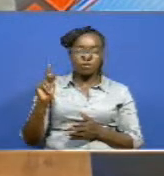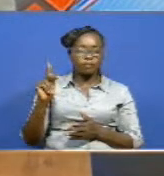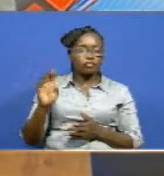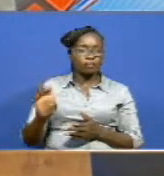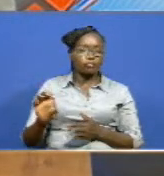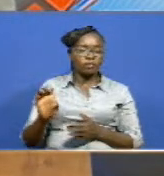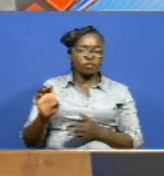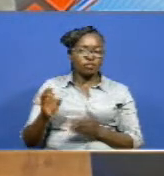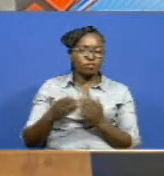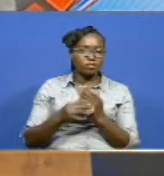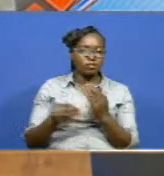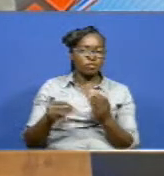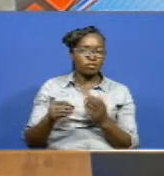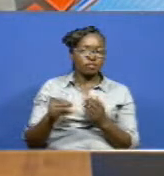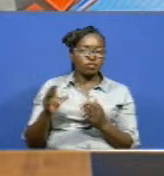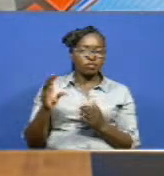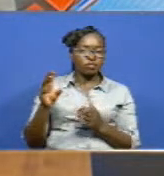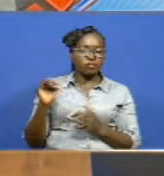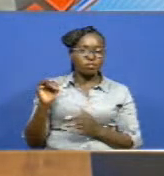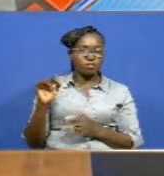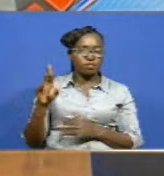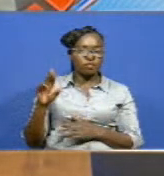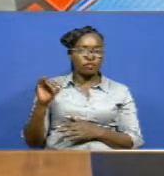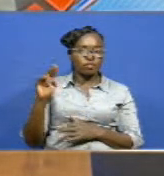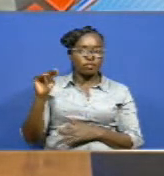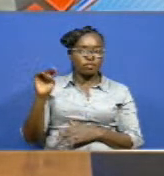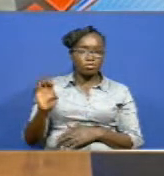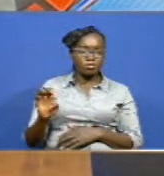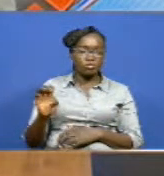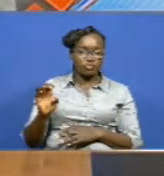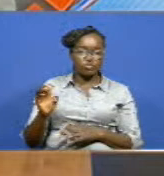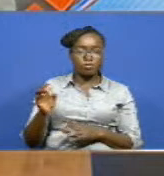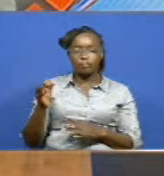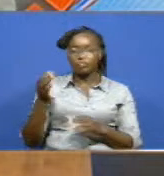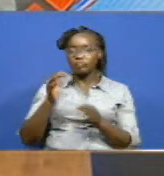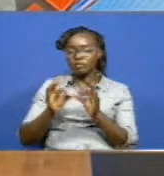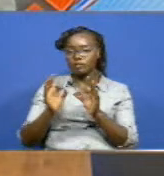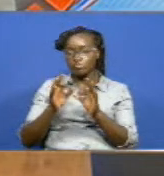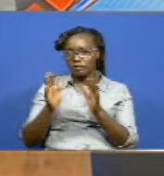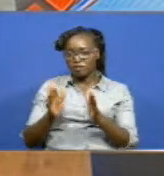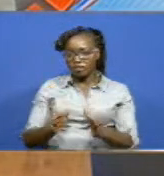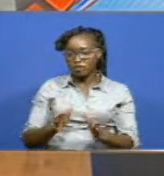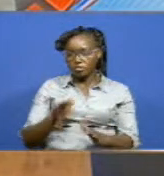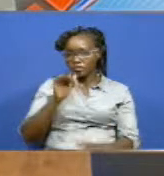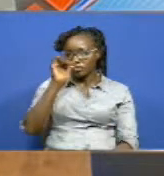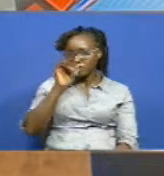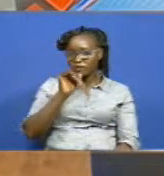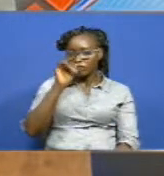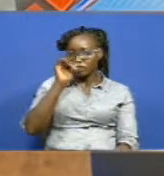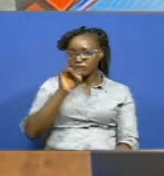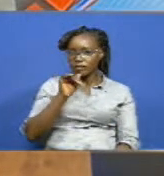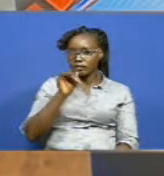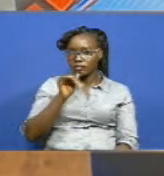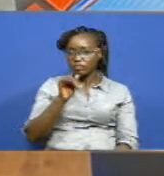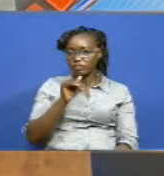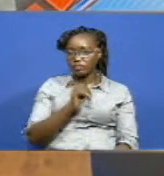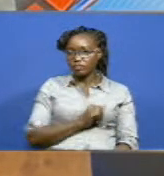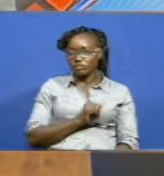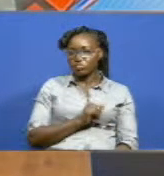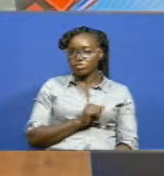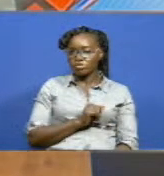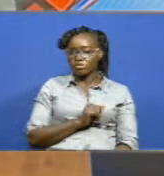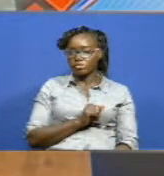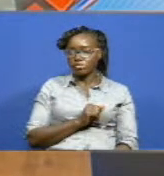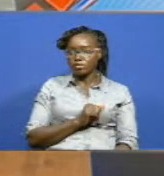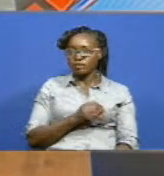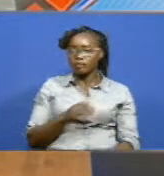www.kbc.co.ke. My name is Irene Muchuma Odem. My co-anchor in sign language interpretation has been Lansa Odingo.